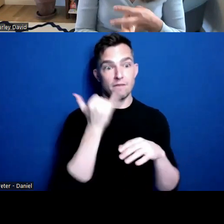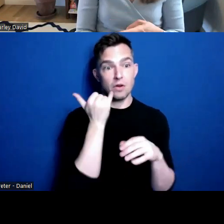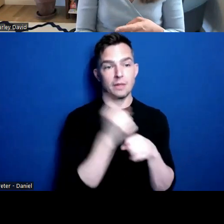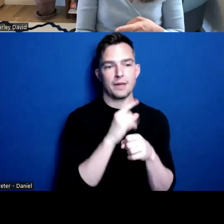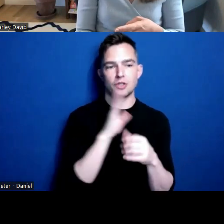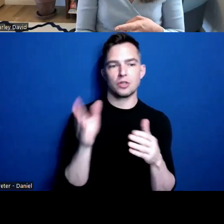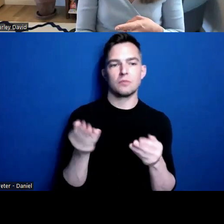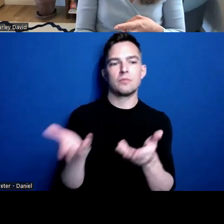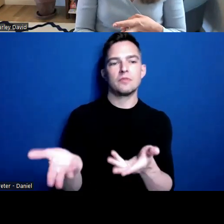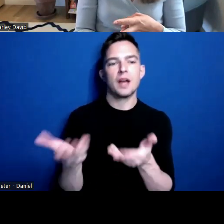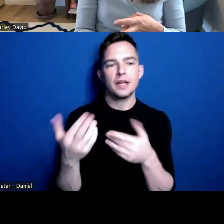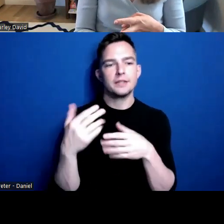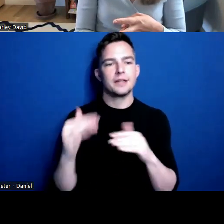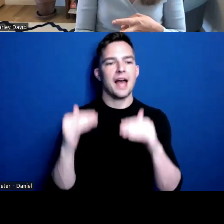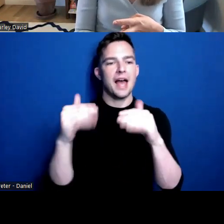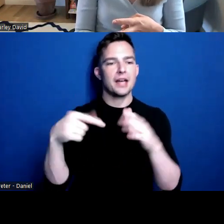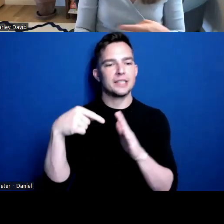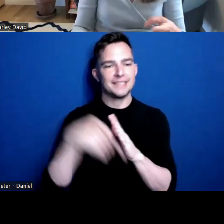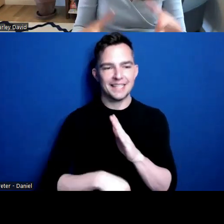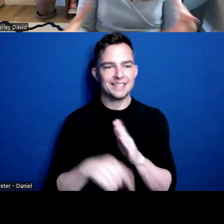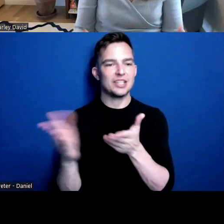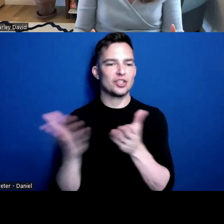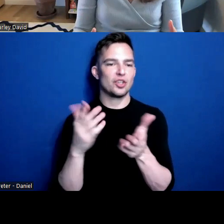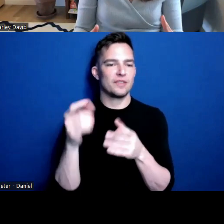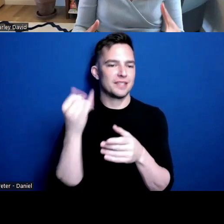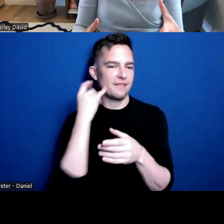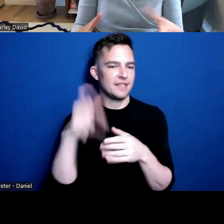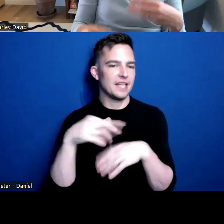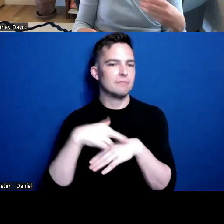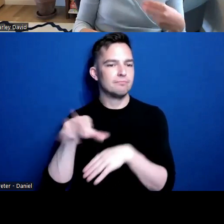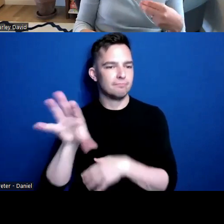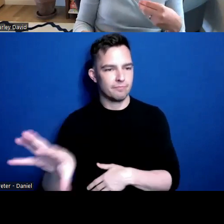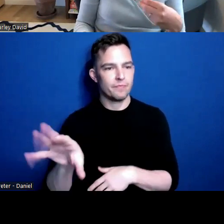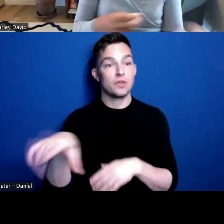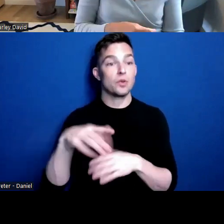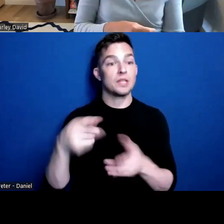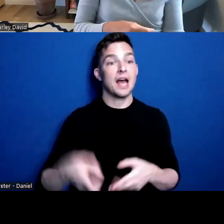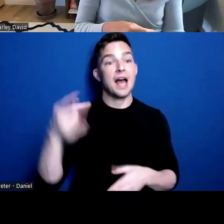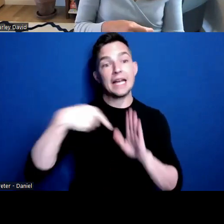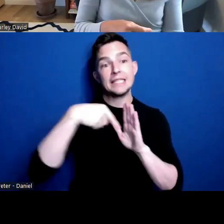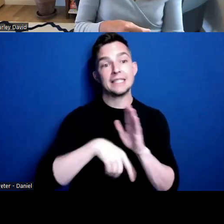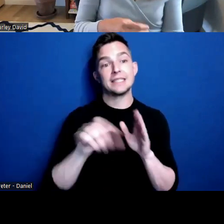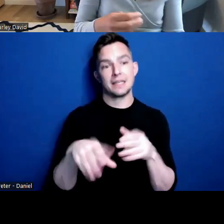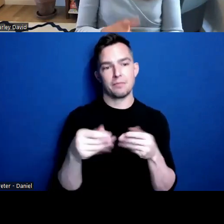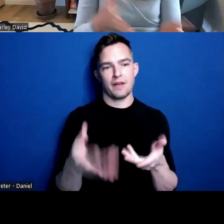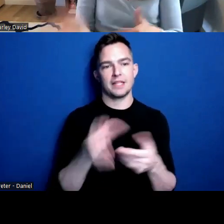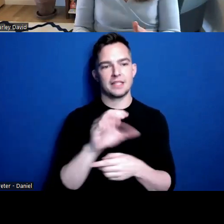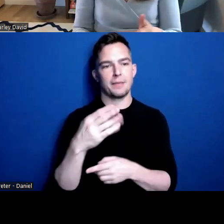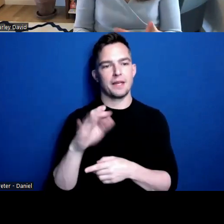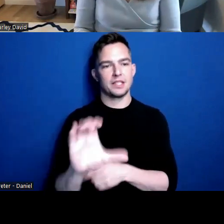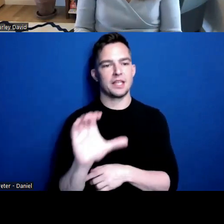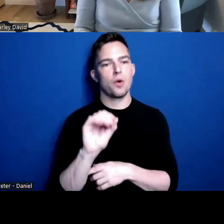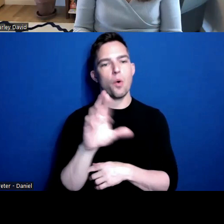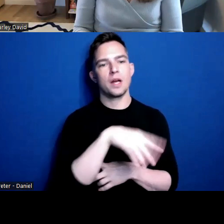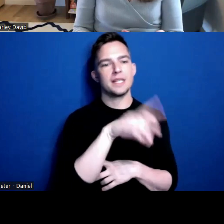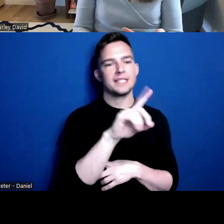higher intensity services. And those higher intensity services could be provided directly by a CCBHC or by a